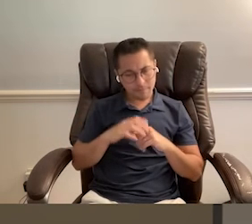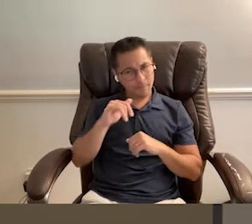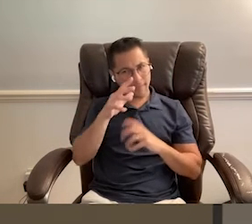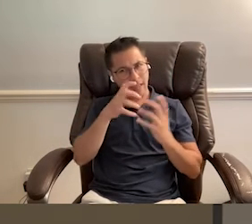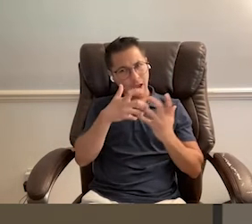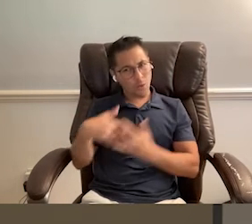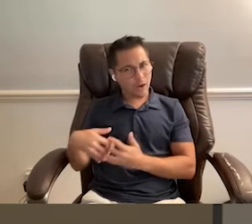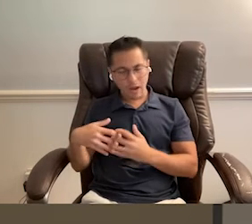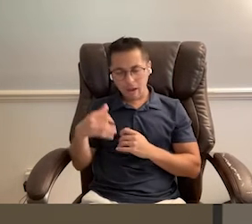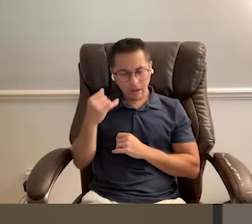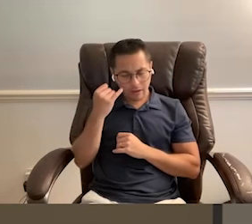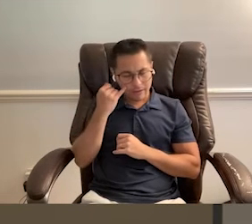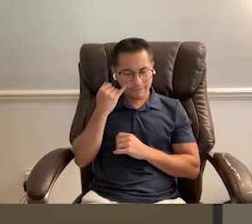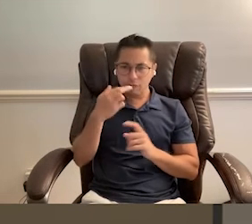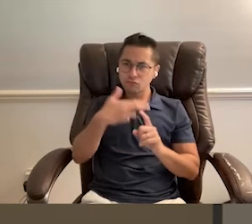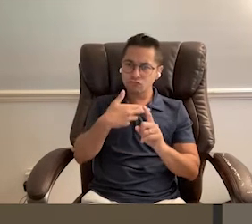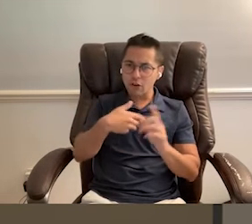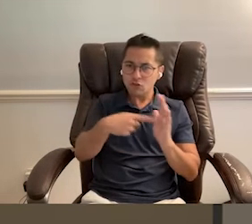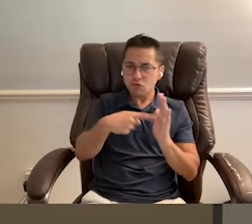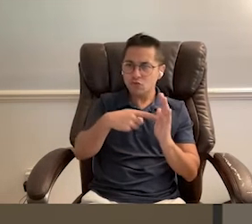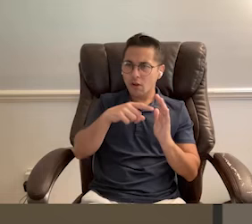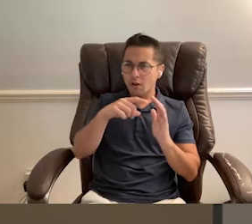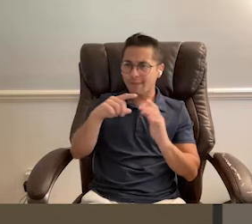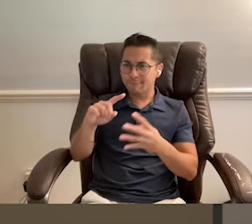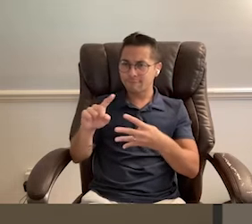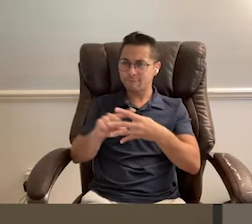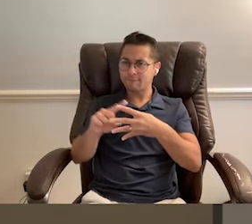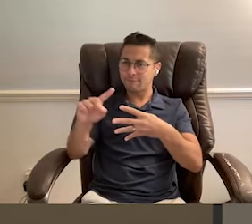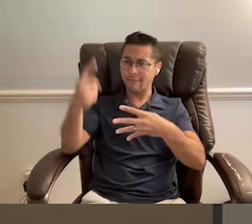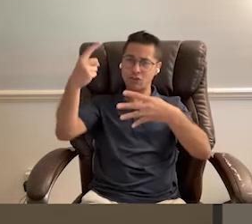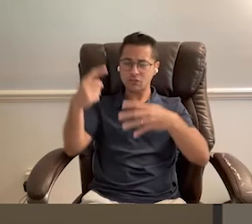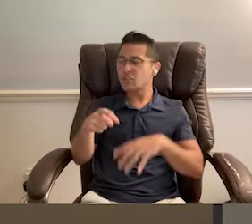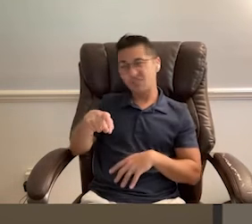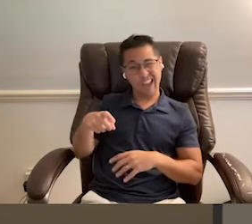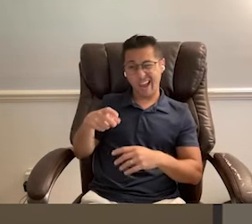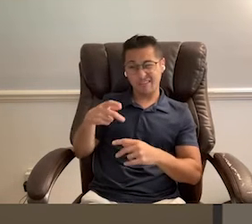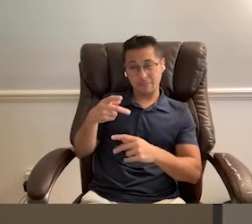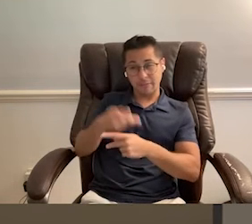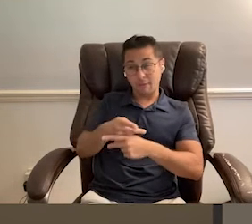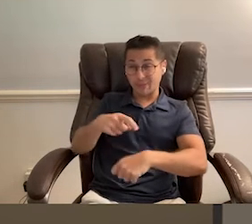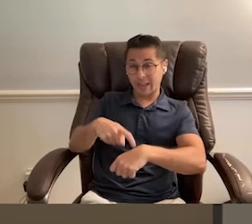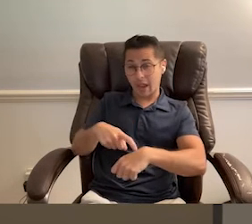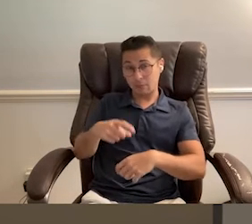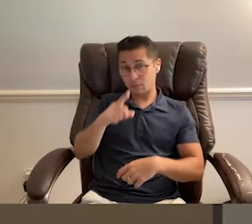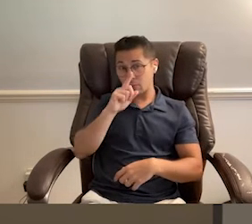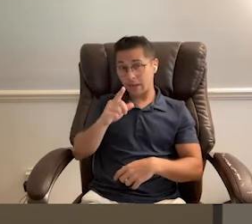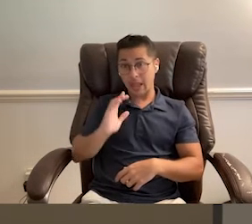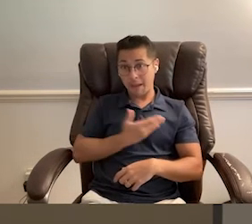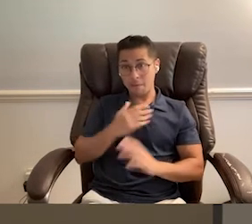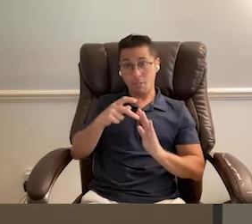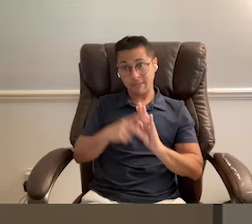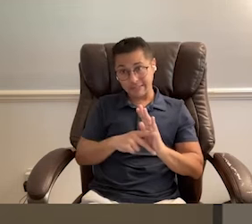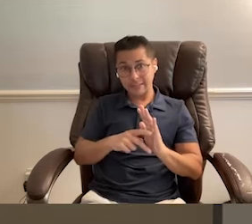the rent is due on the first of the month? You just have to time it. I mean, because really our policy's 5 to